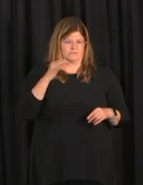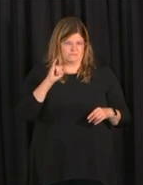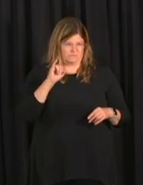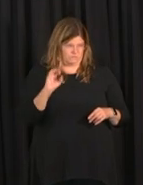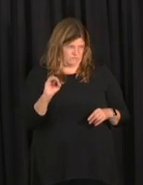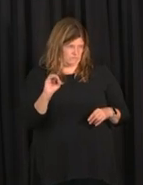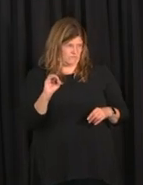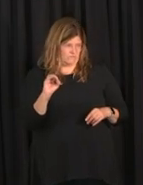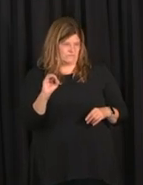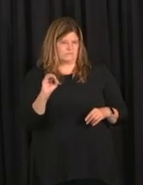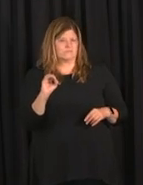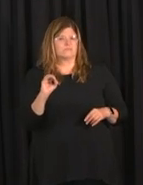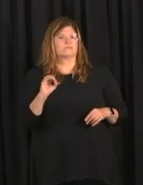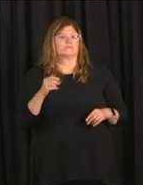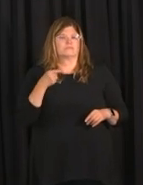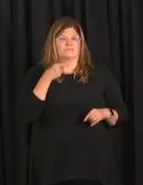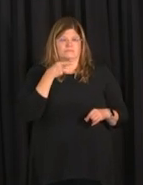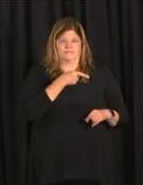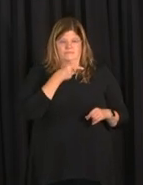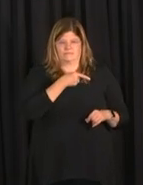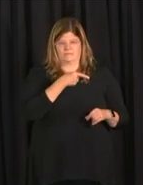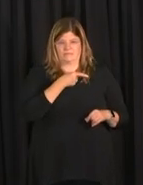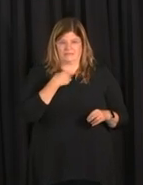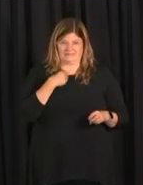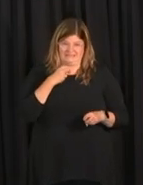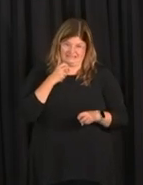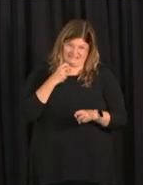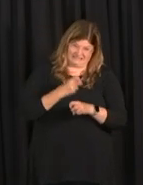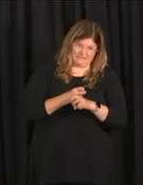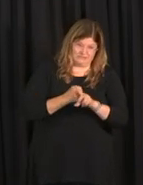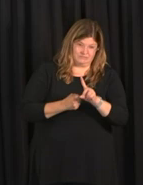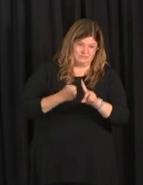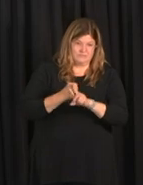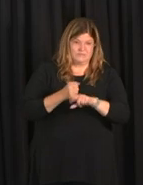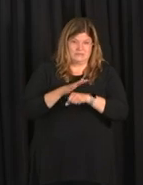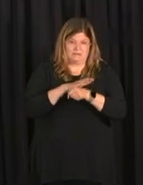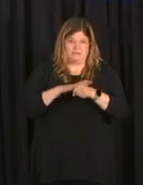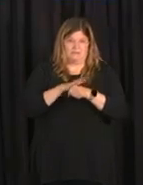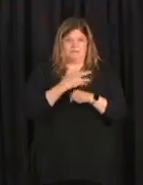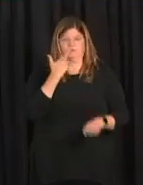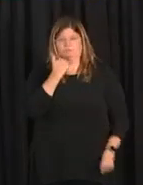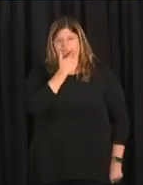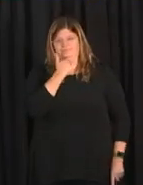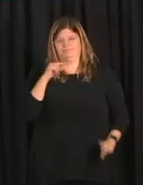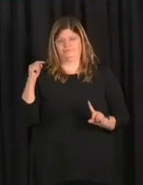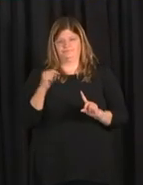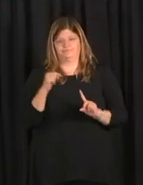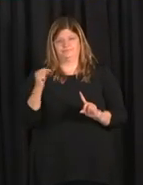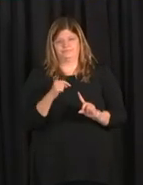hit industries, the restaurant industry, in preparation for winter. John?